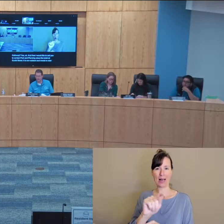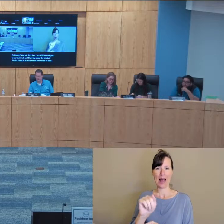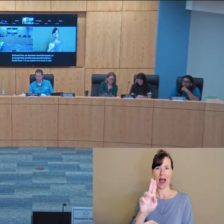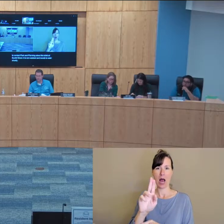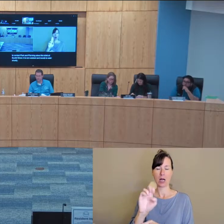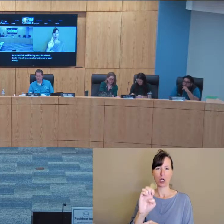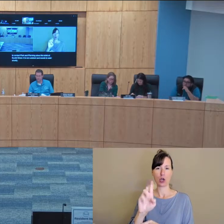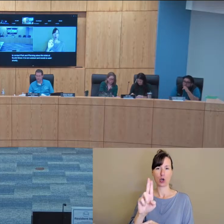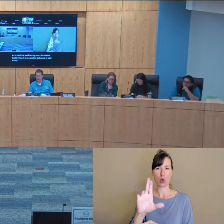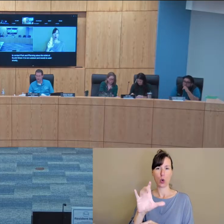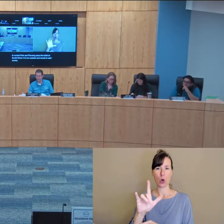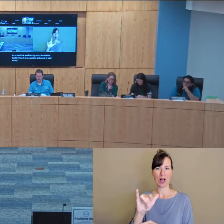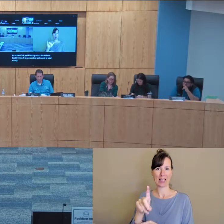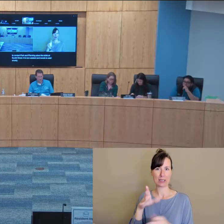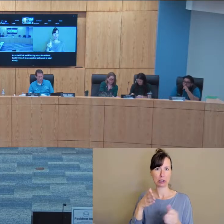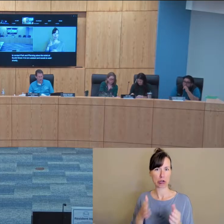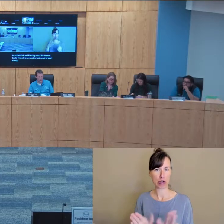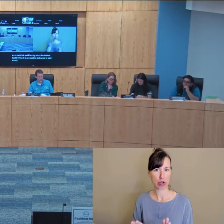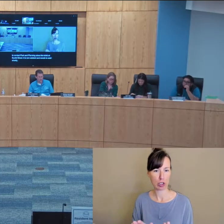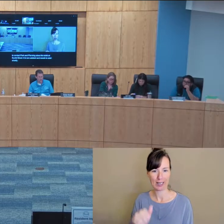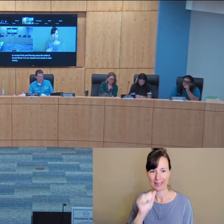shortly.